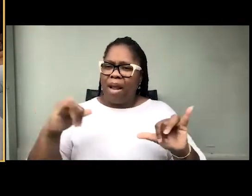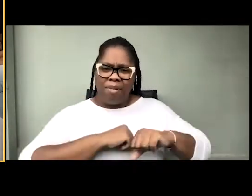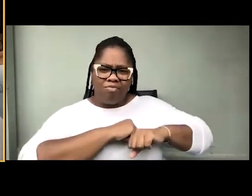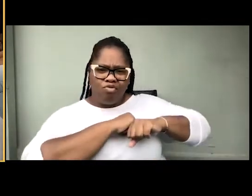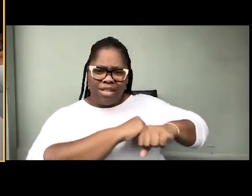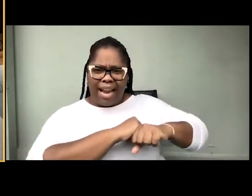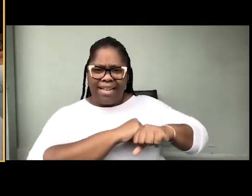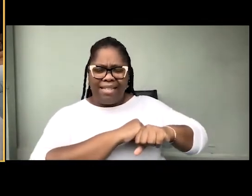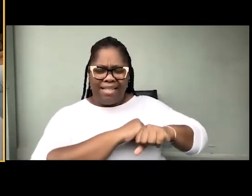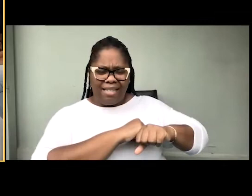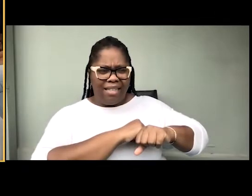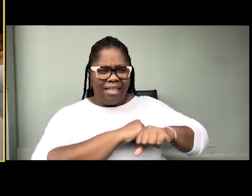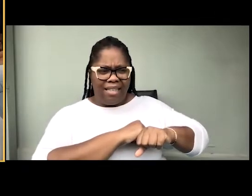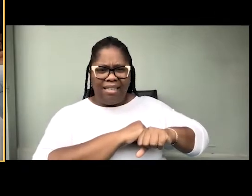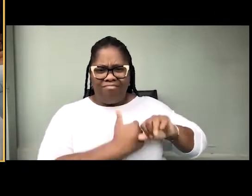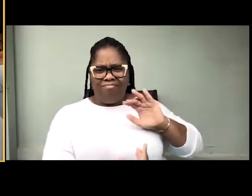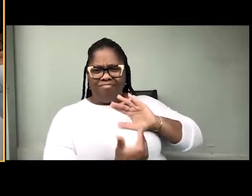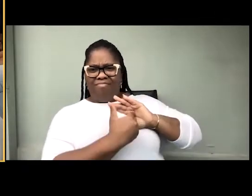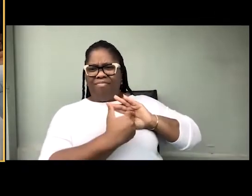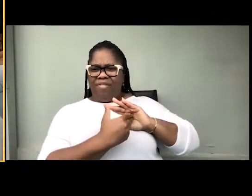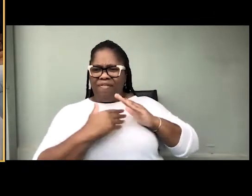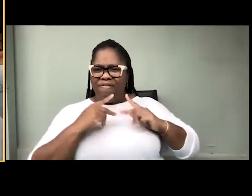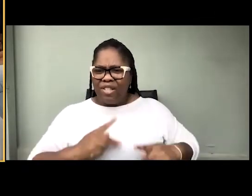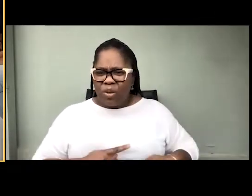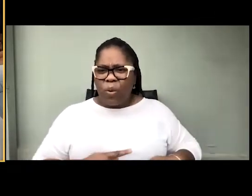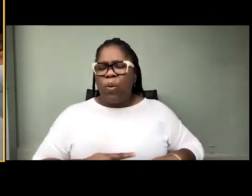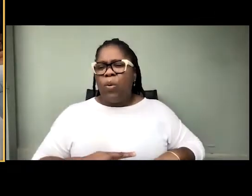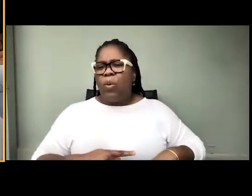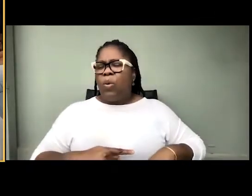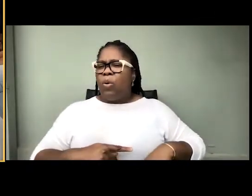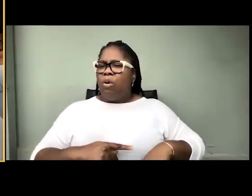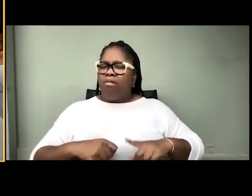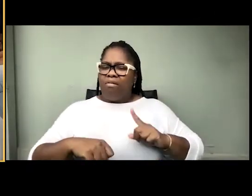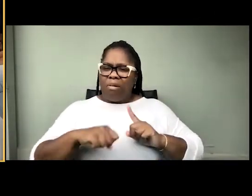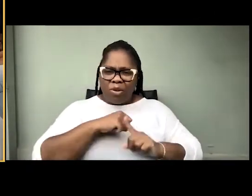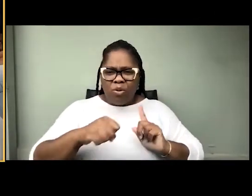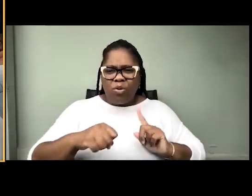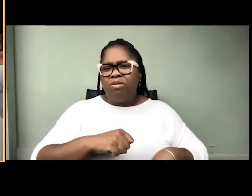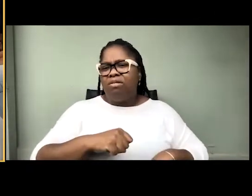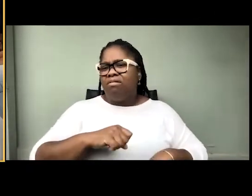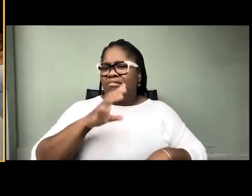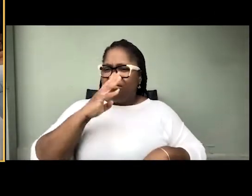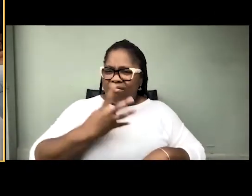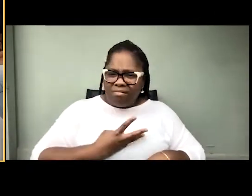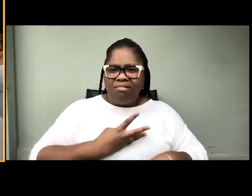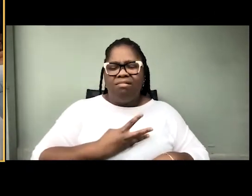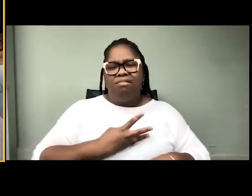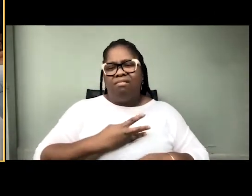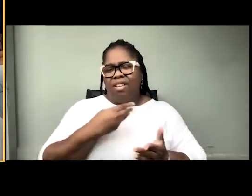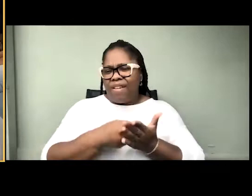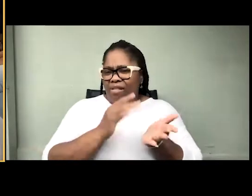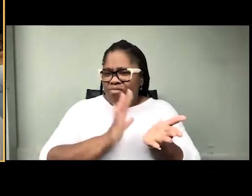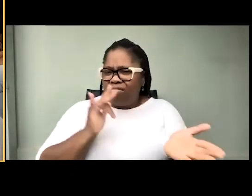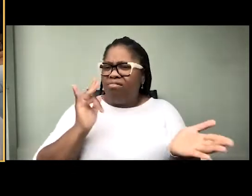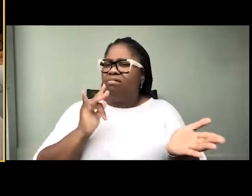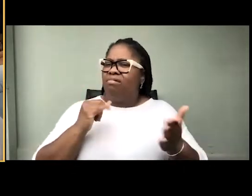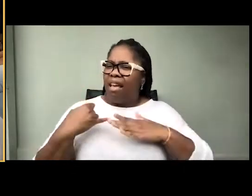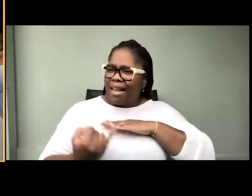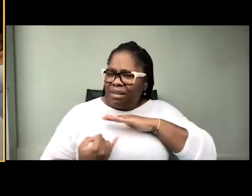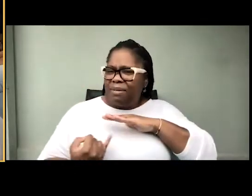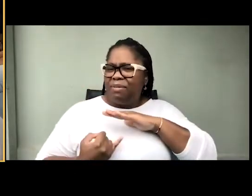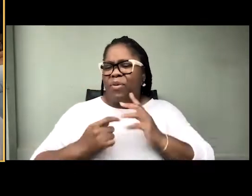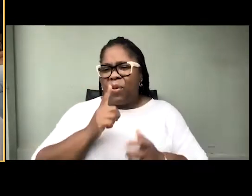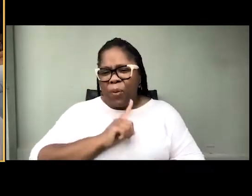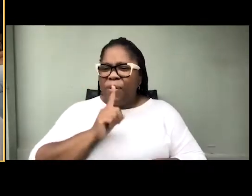from physical abuse, mental abuse, neglect, exploitation, financial abuse, and really just isolation and